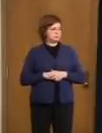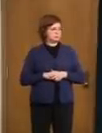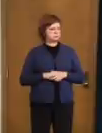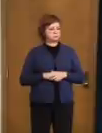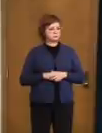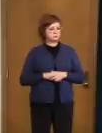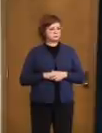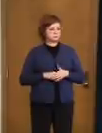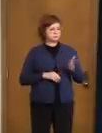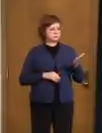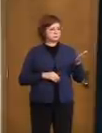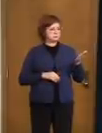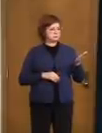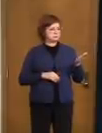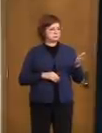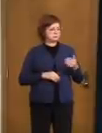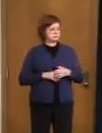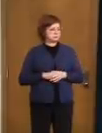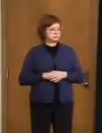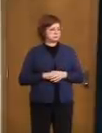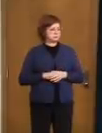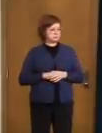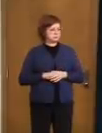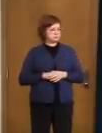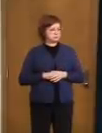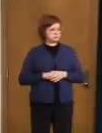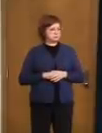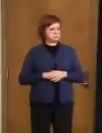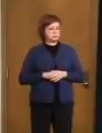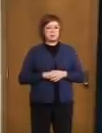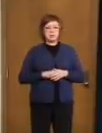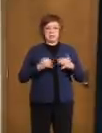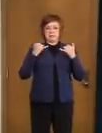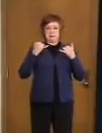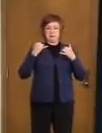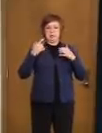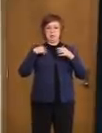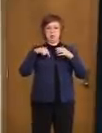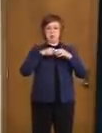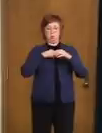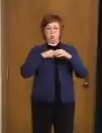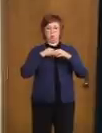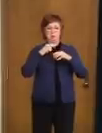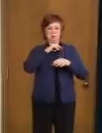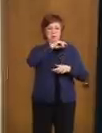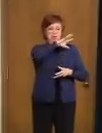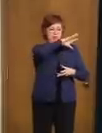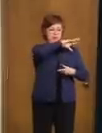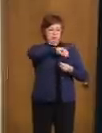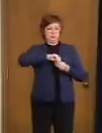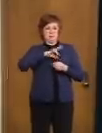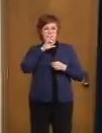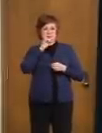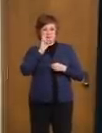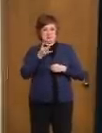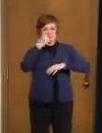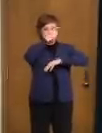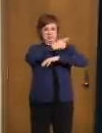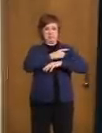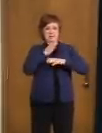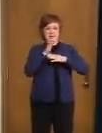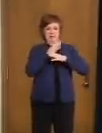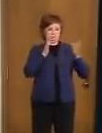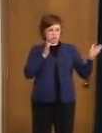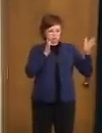With today being this highest 7-day average we've seen so far, how concerning is that to you to see such a high number? And then are